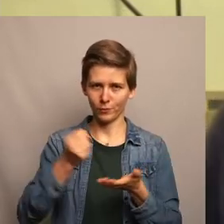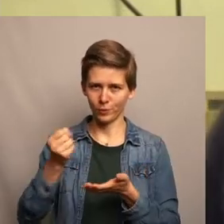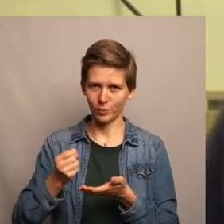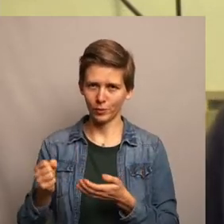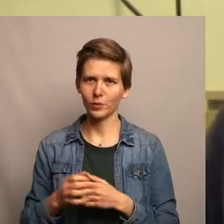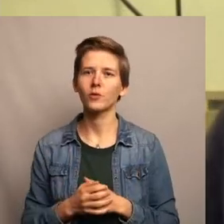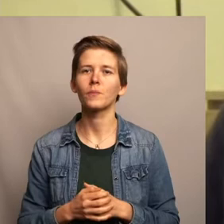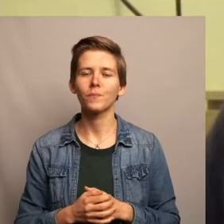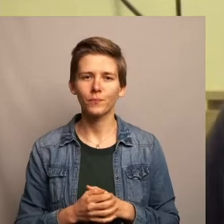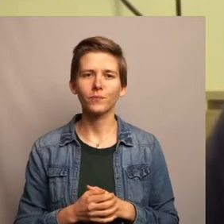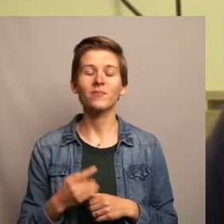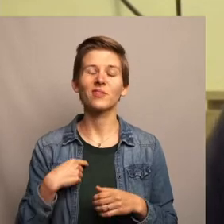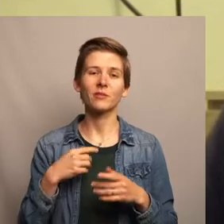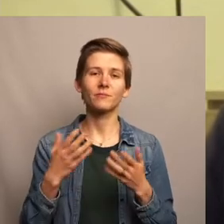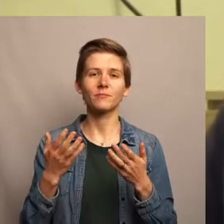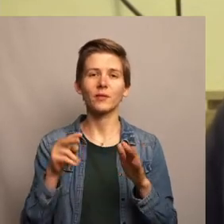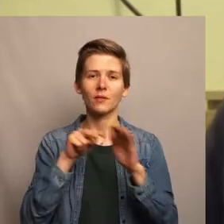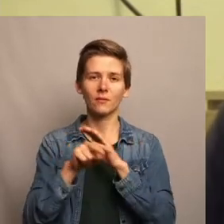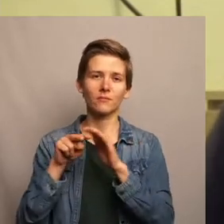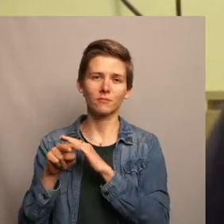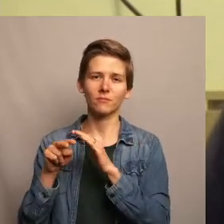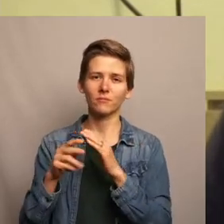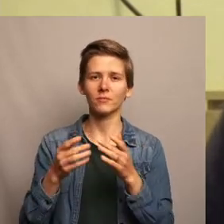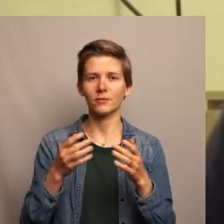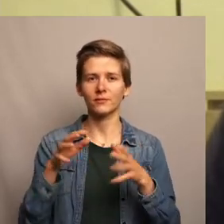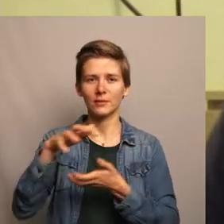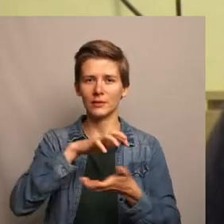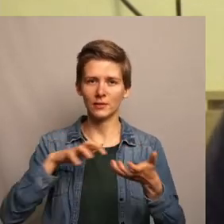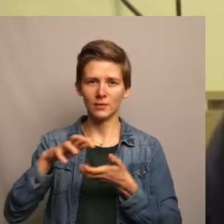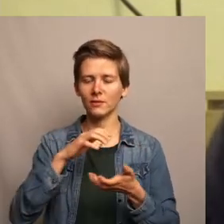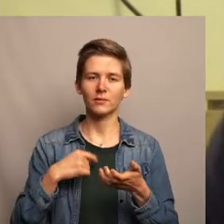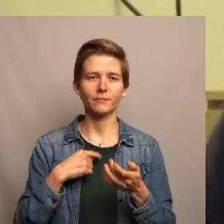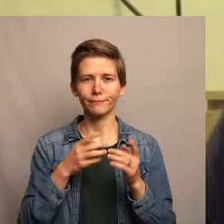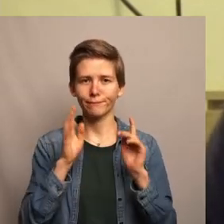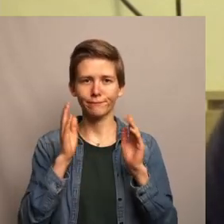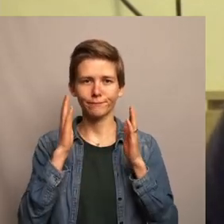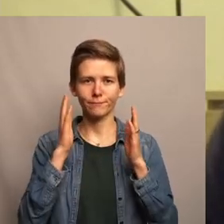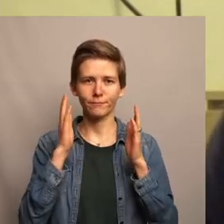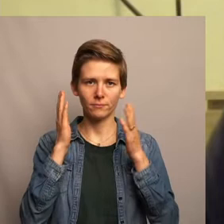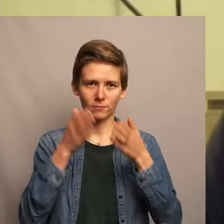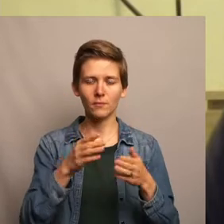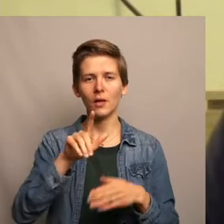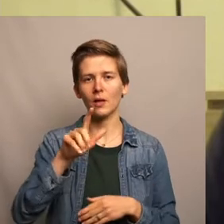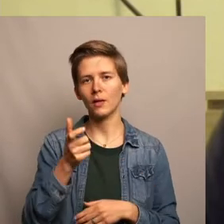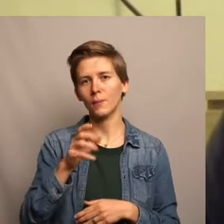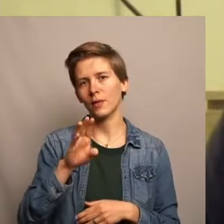European migrant crisis as the point of departure, where specifically I focus on